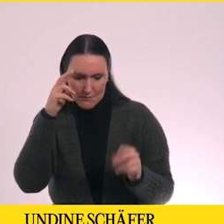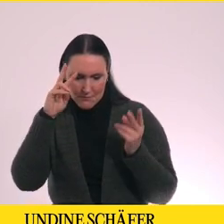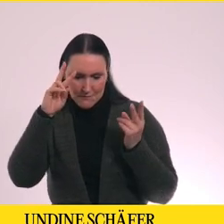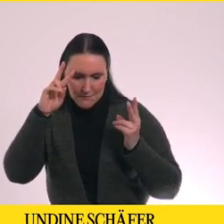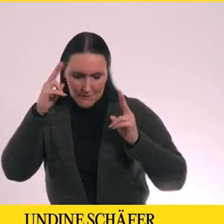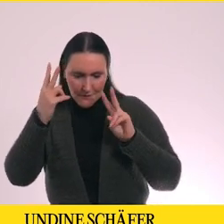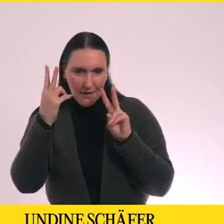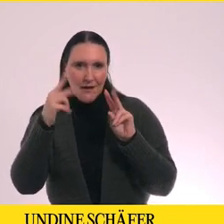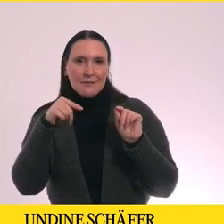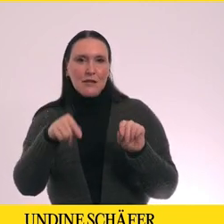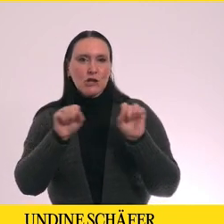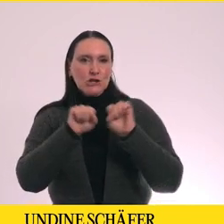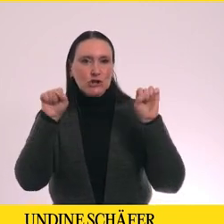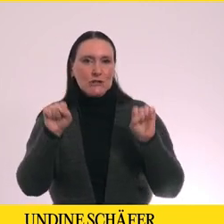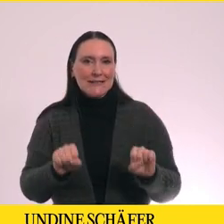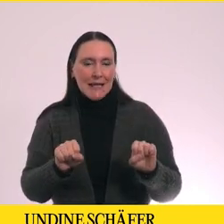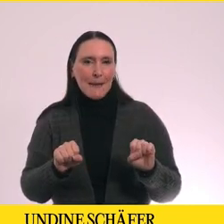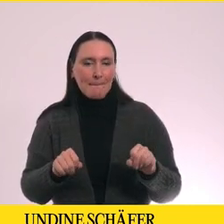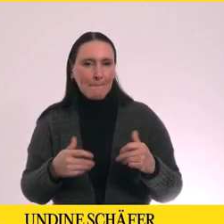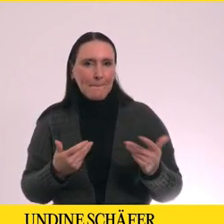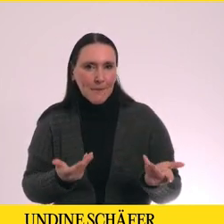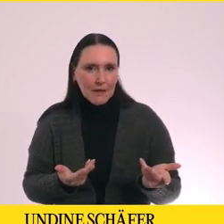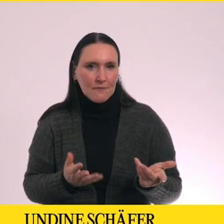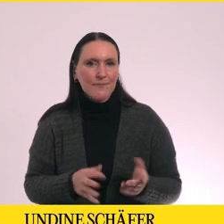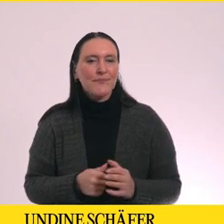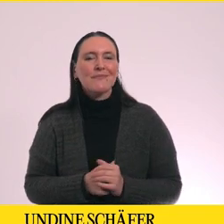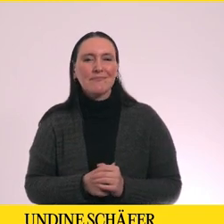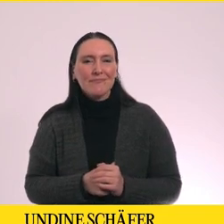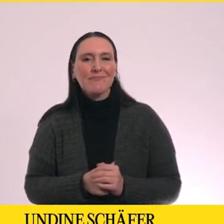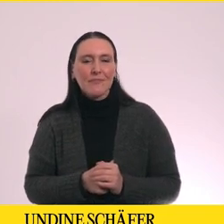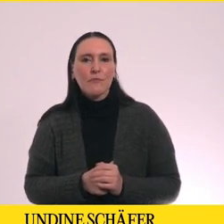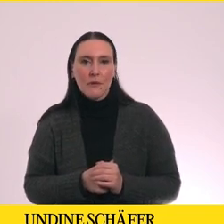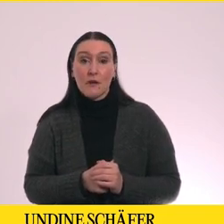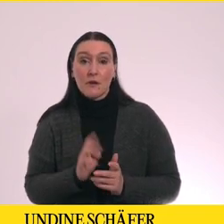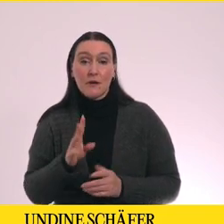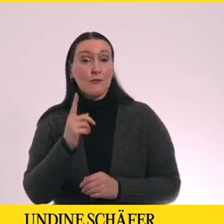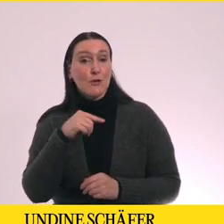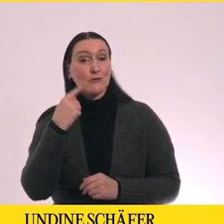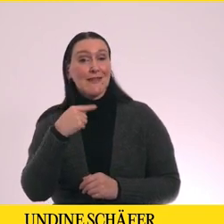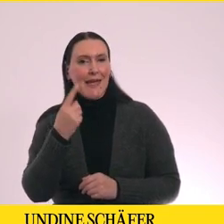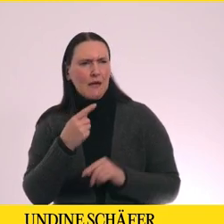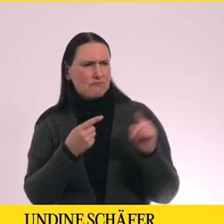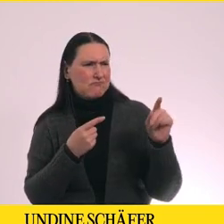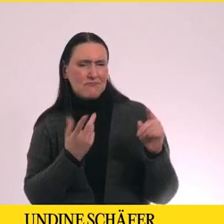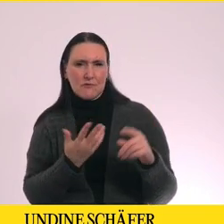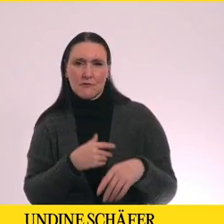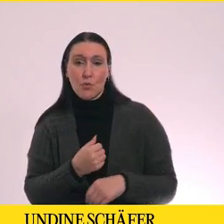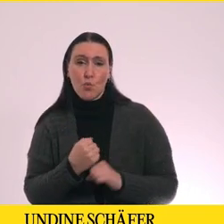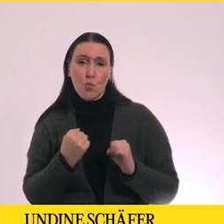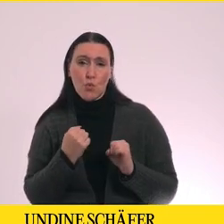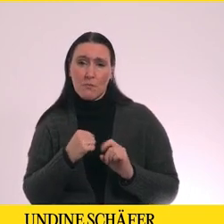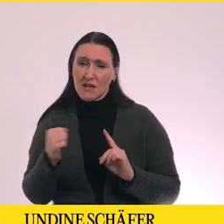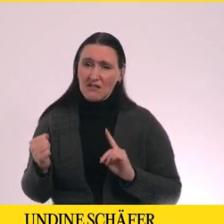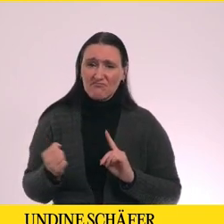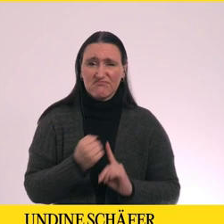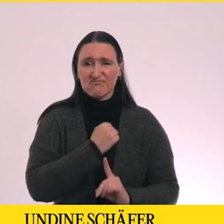position of saying whatever you want to say, even if it sounds too brutal sometimes, but since everybody knows